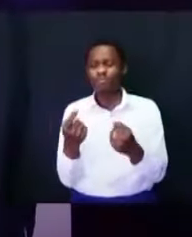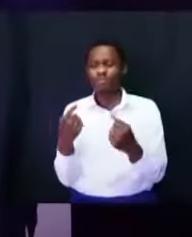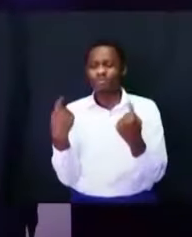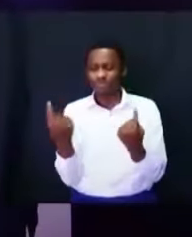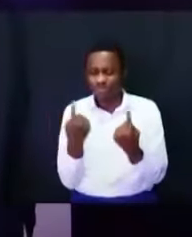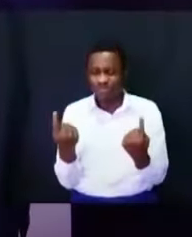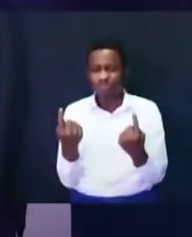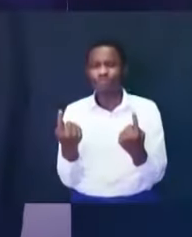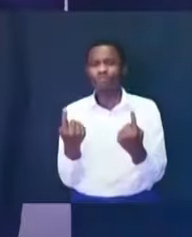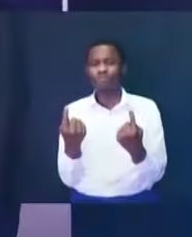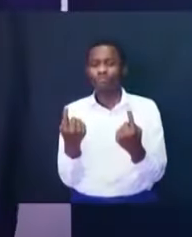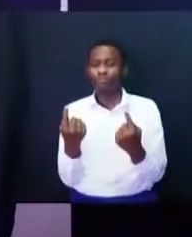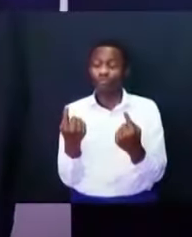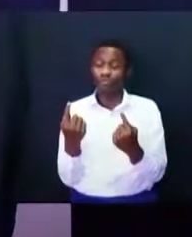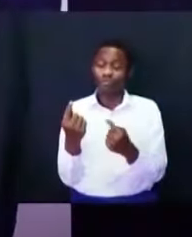your